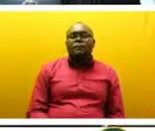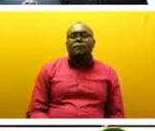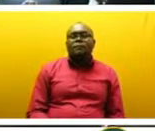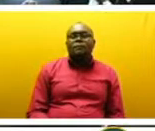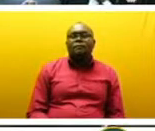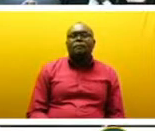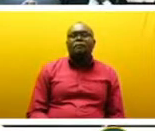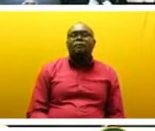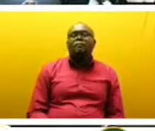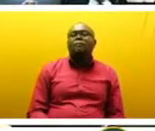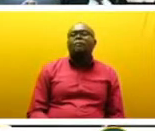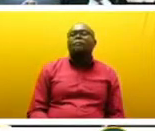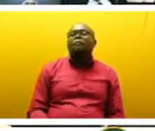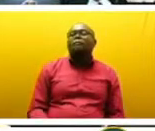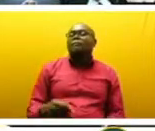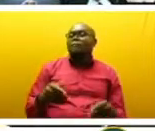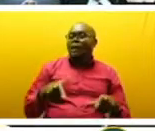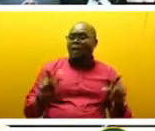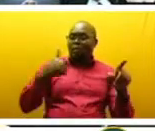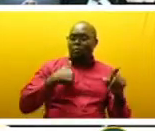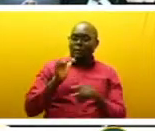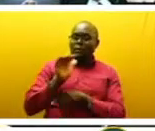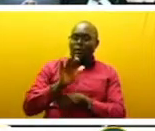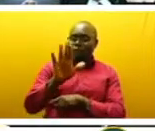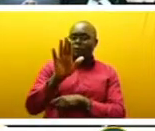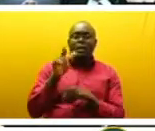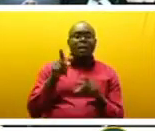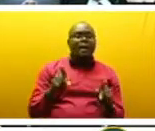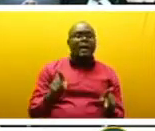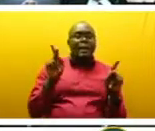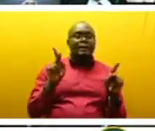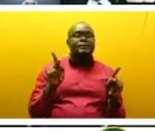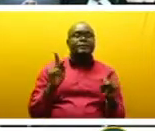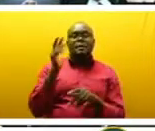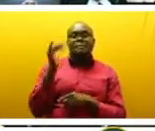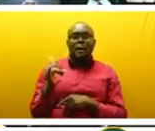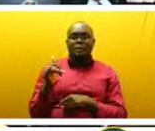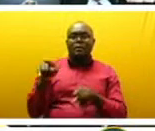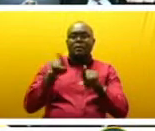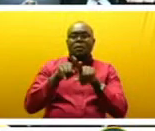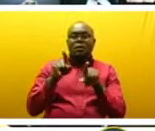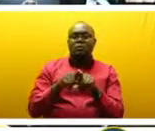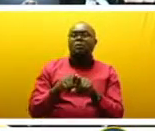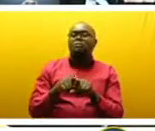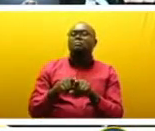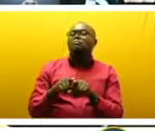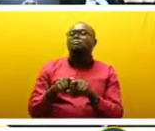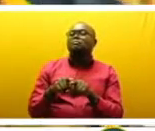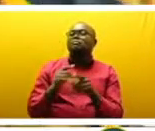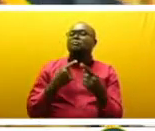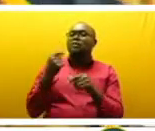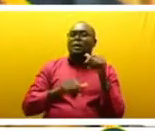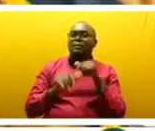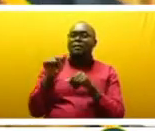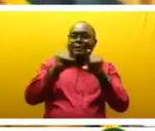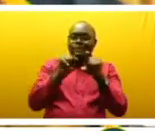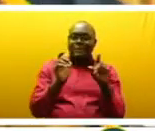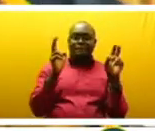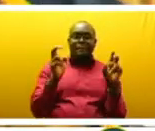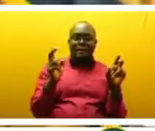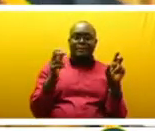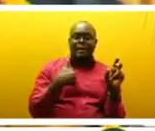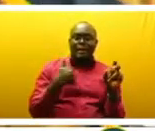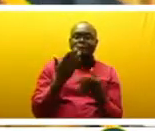Madam Chief Justice, kindly permit me to seek your guidance. I also appear in the same matter. There were some